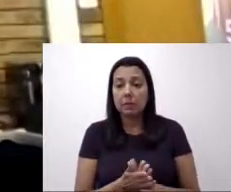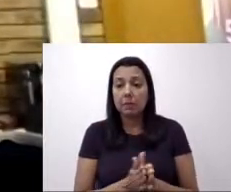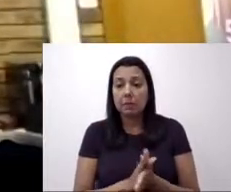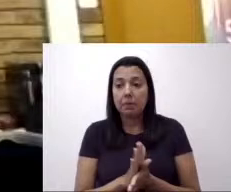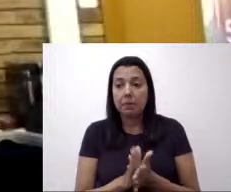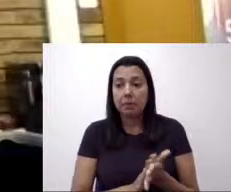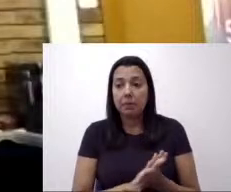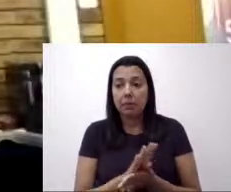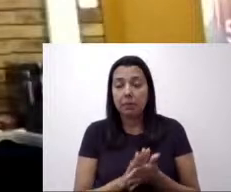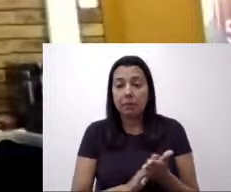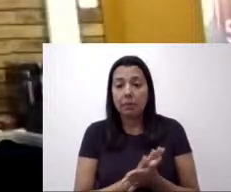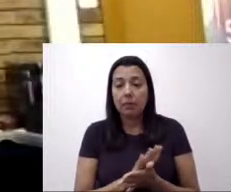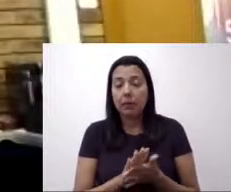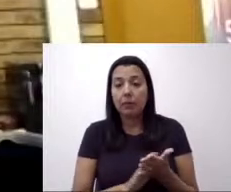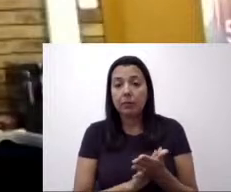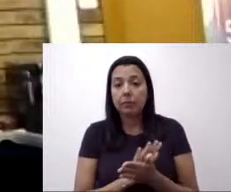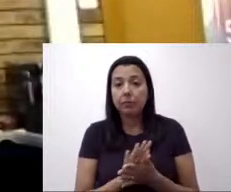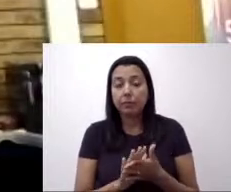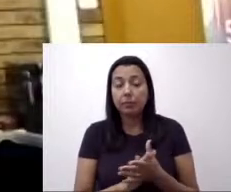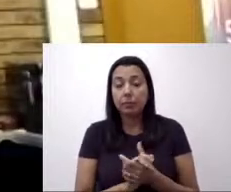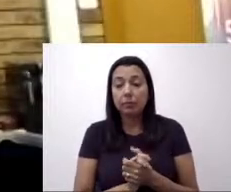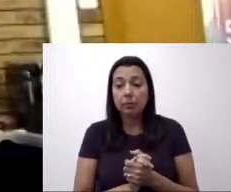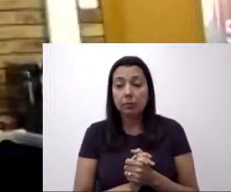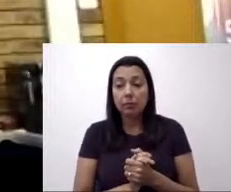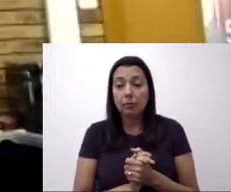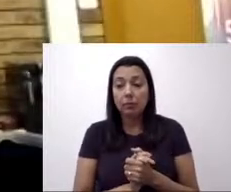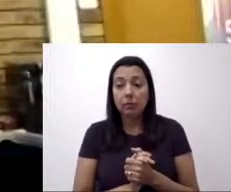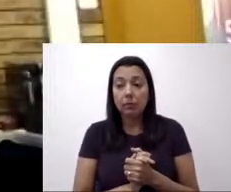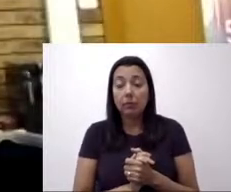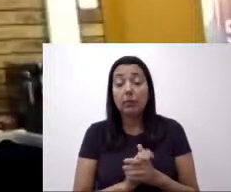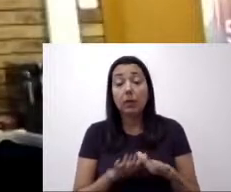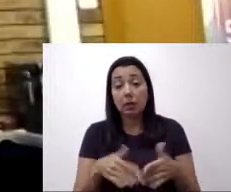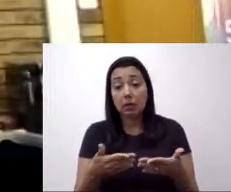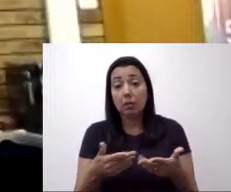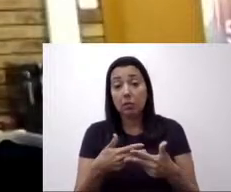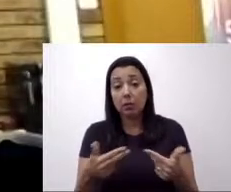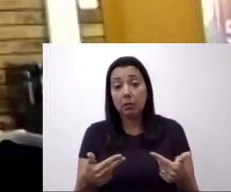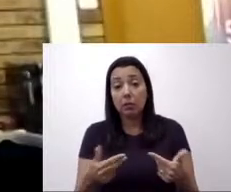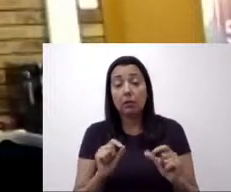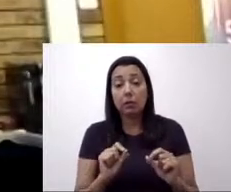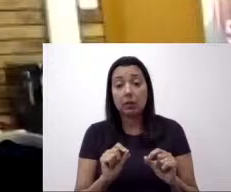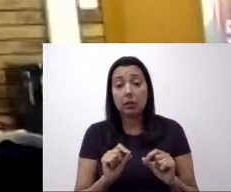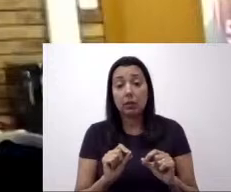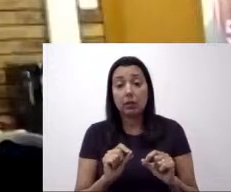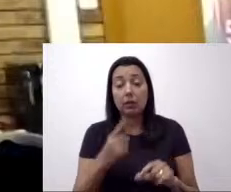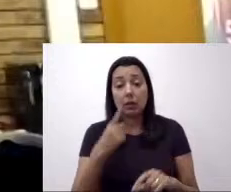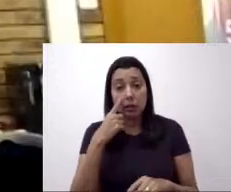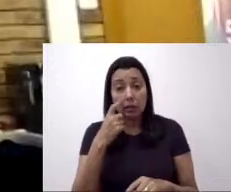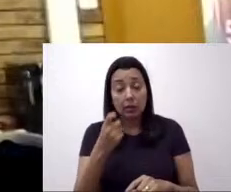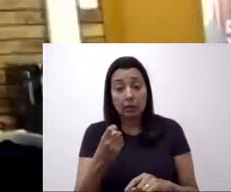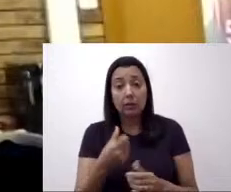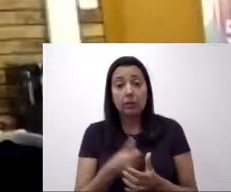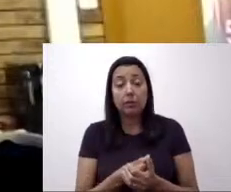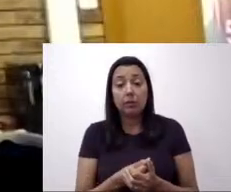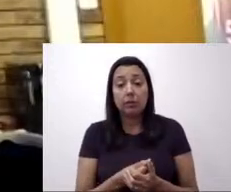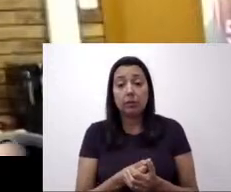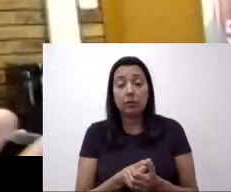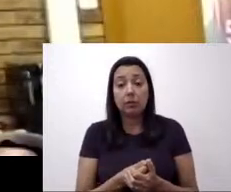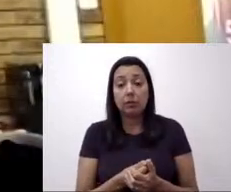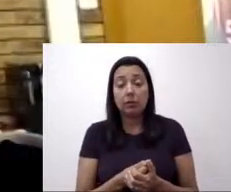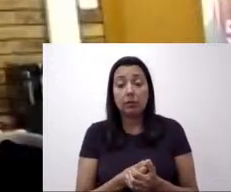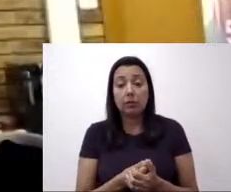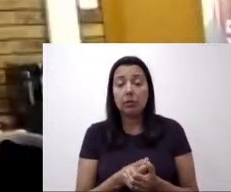liberal tournant. So it's an interesting thing. You know, it's something. It's a continue about this.